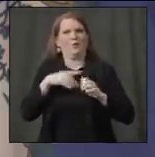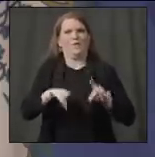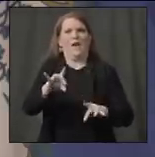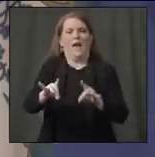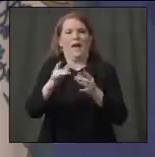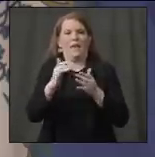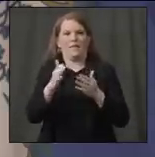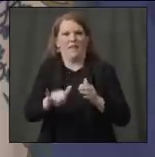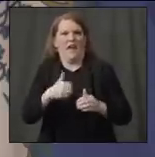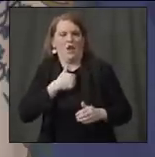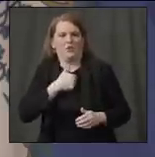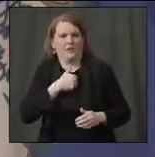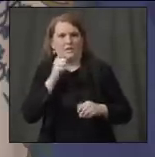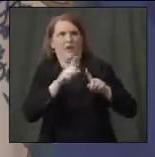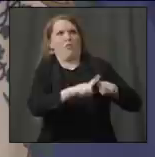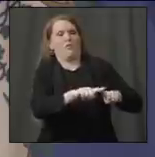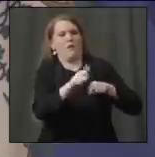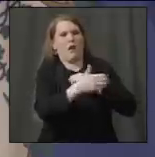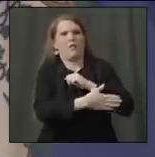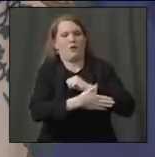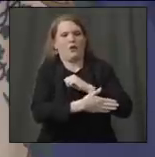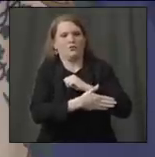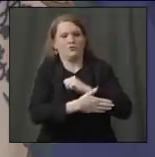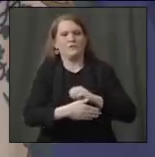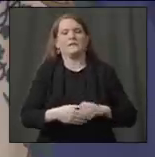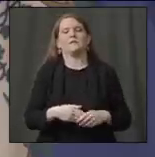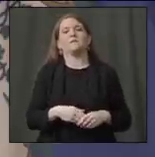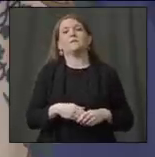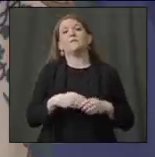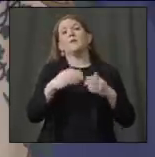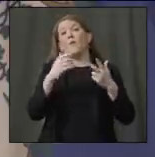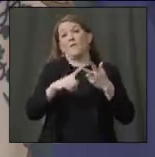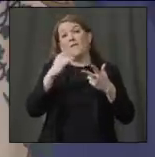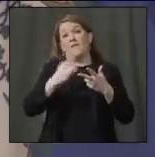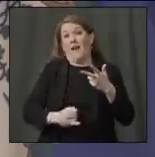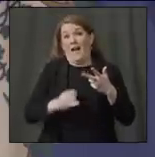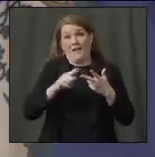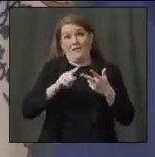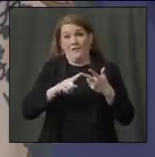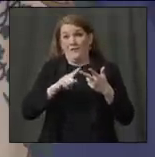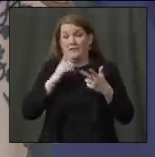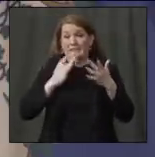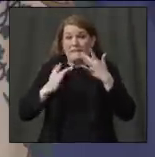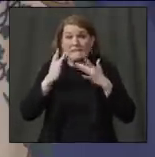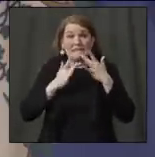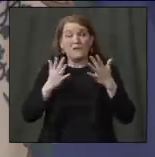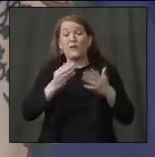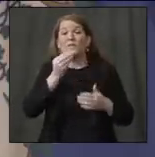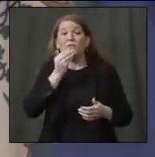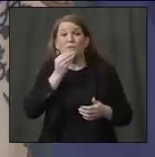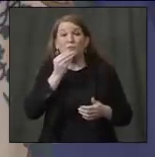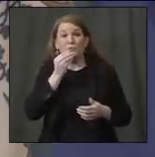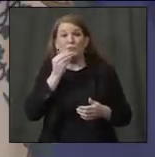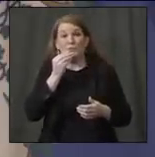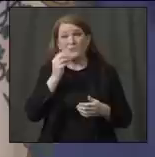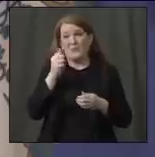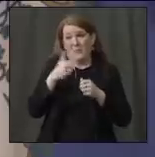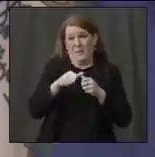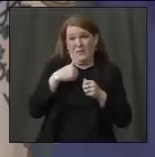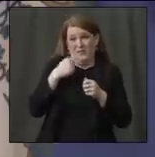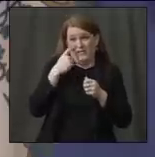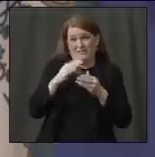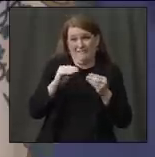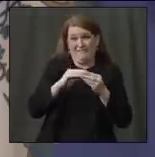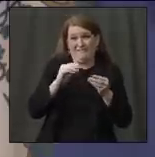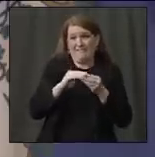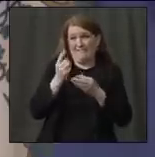the tragedy of all those cars lined up at Rentschler Field, desperate to get just a few days worth of groceries.